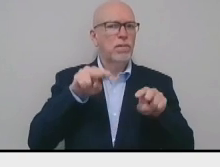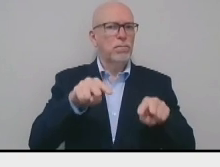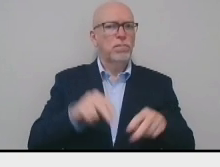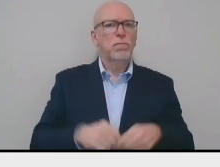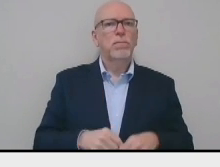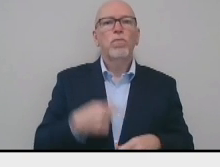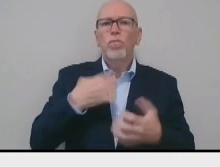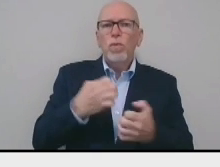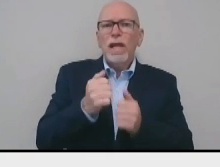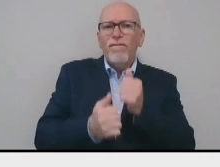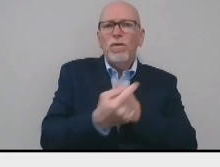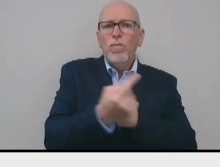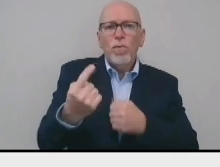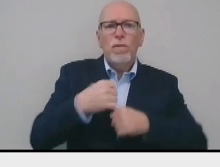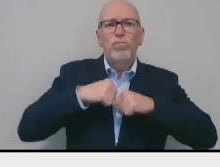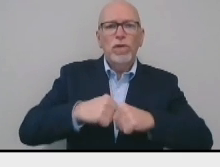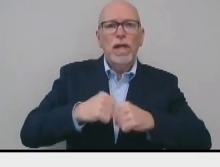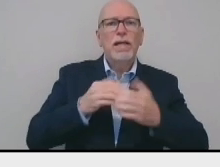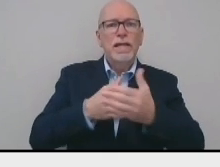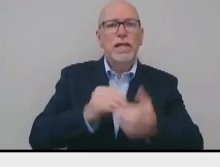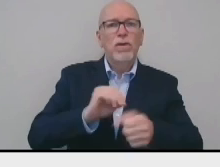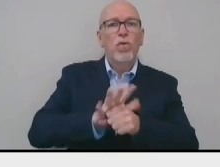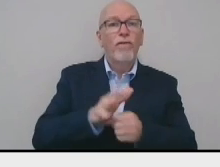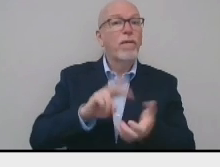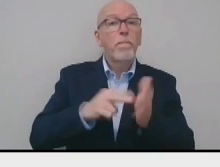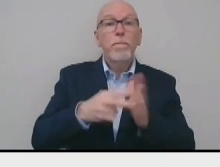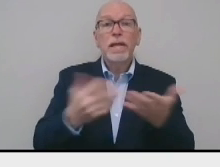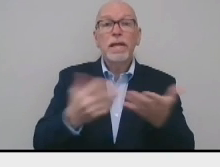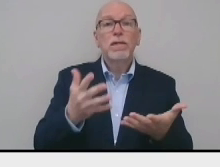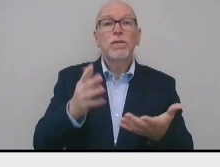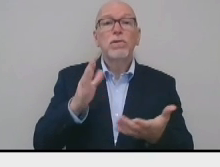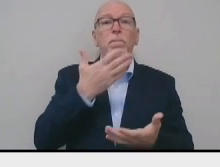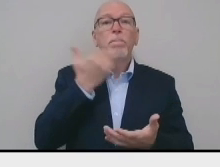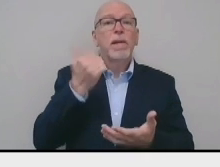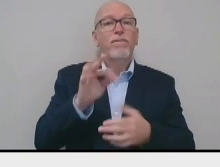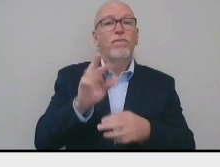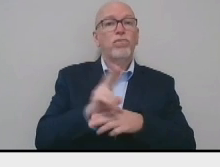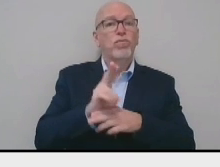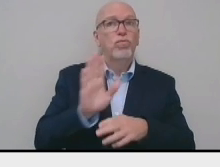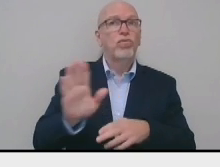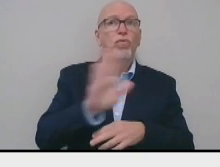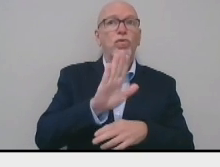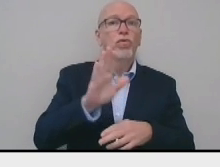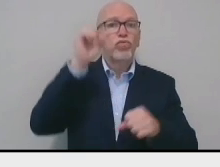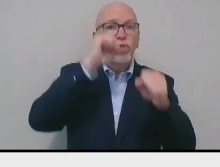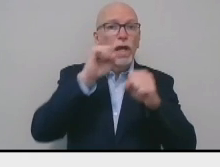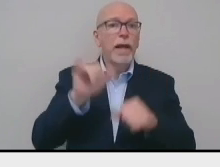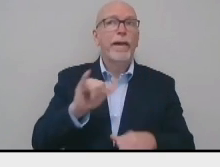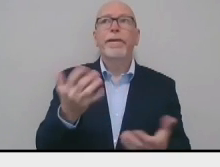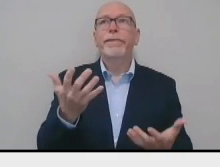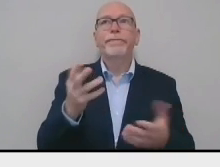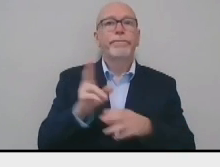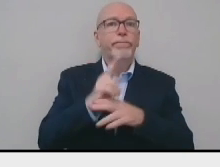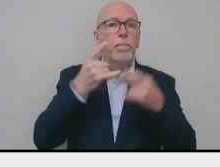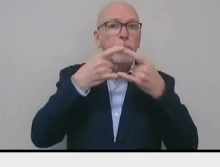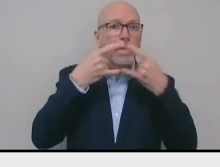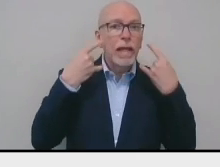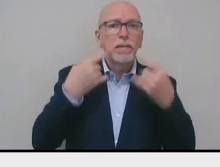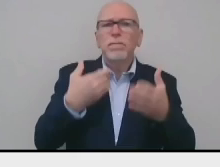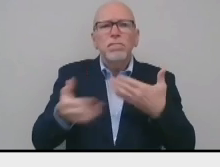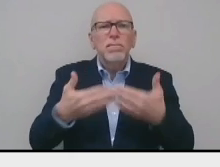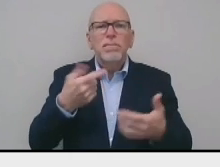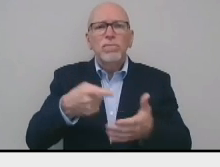safe from COVID. That requires making the best use of mitigation strategies such as wearing a mask, regardless of whether it's